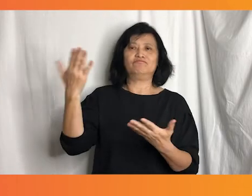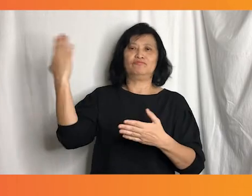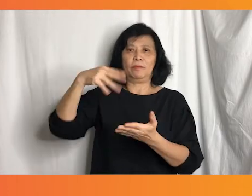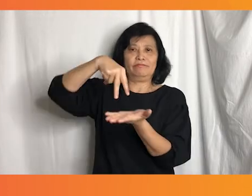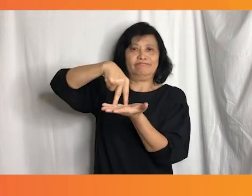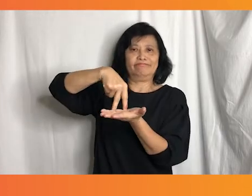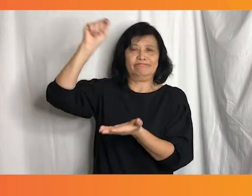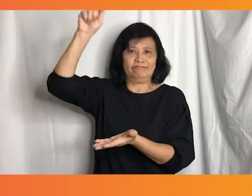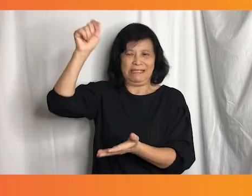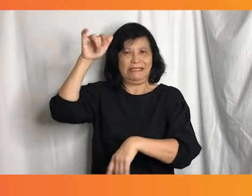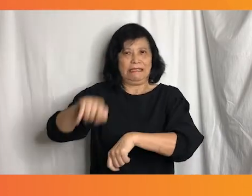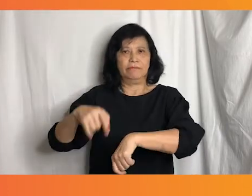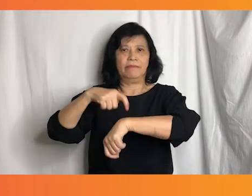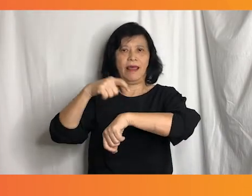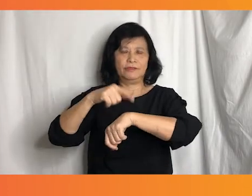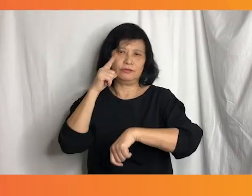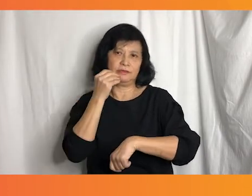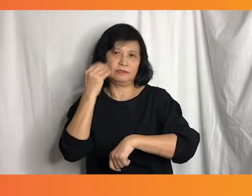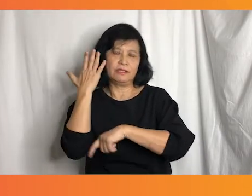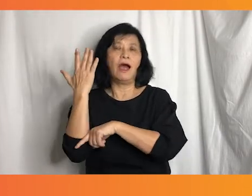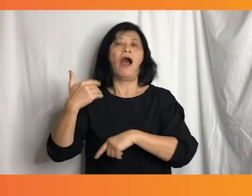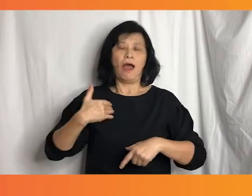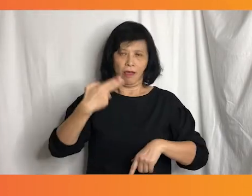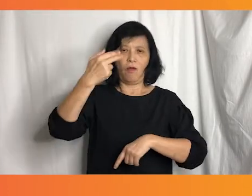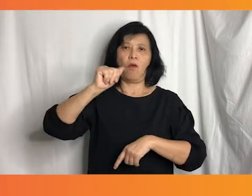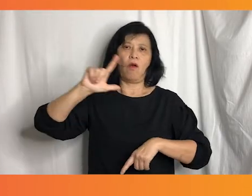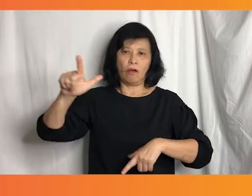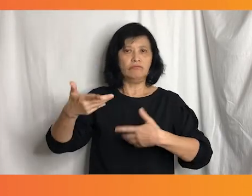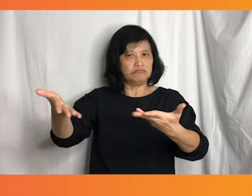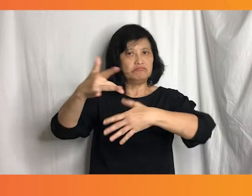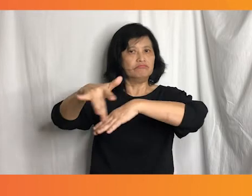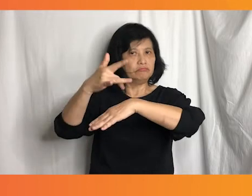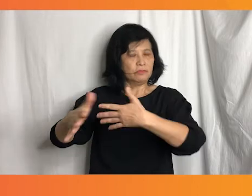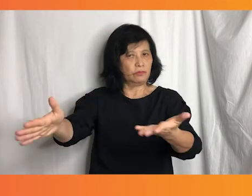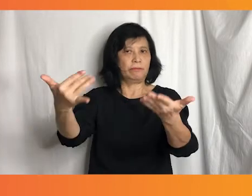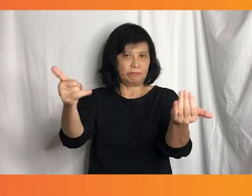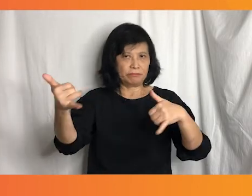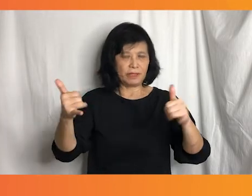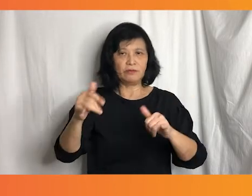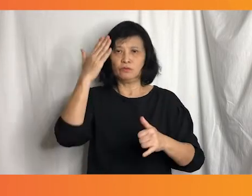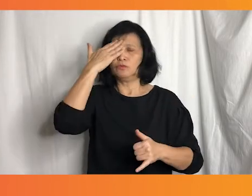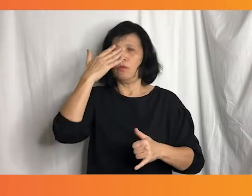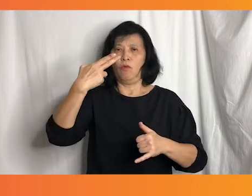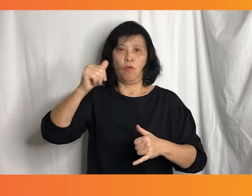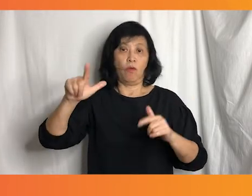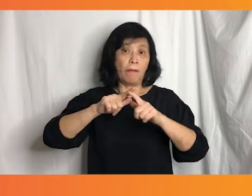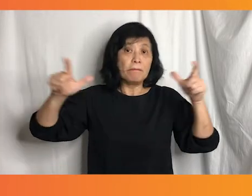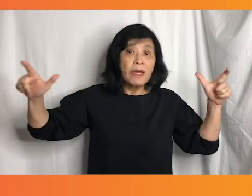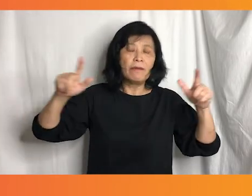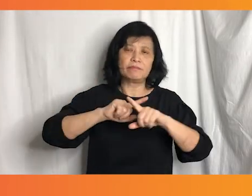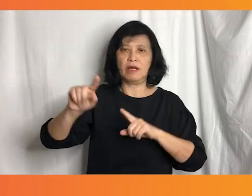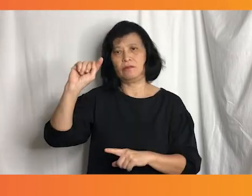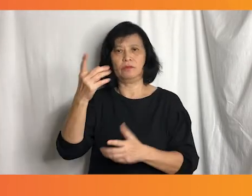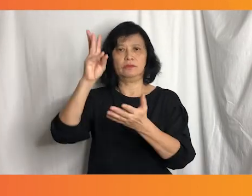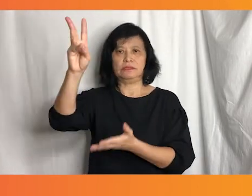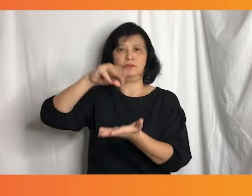playing normal badminton. So this is really during lunchtime, where our hall is available for students to come in. And you notice that even the hall is very big,